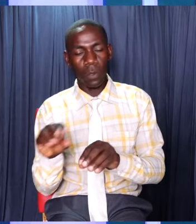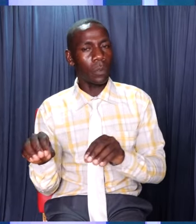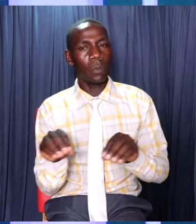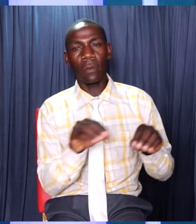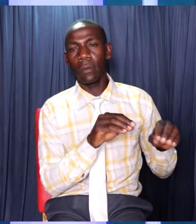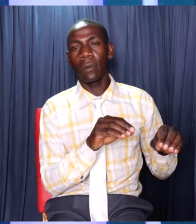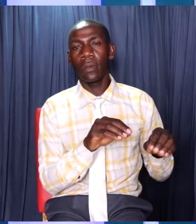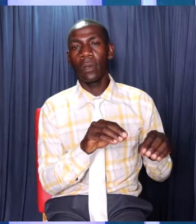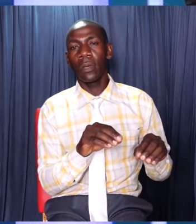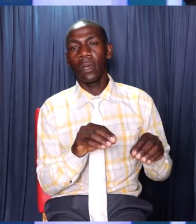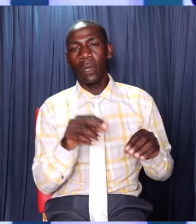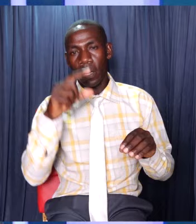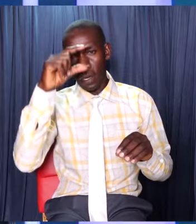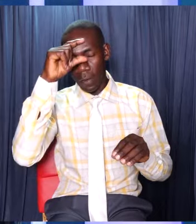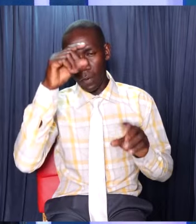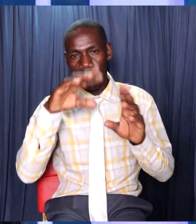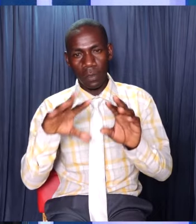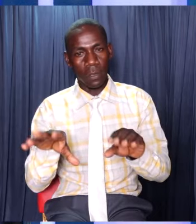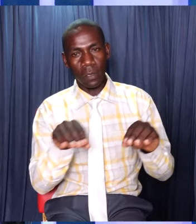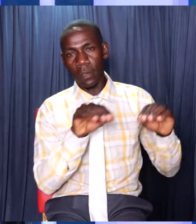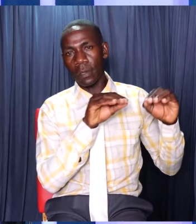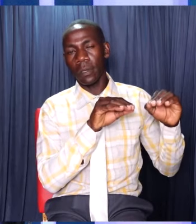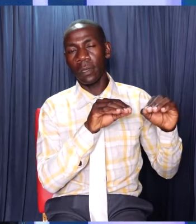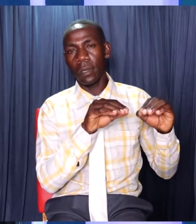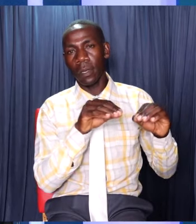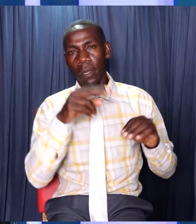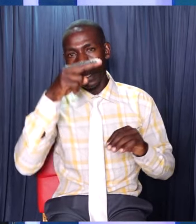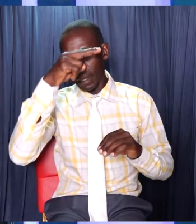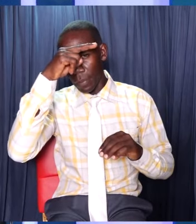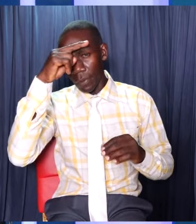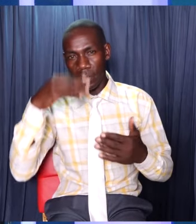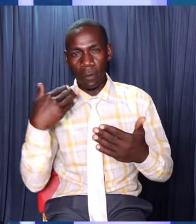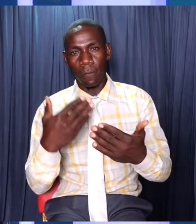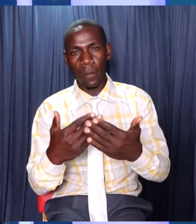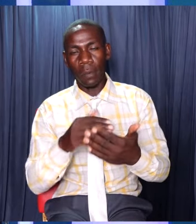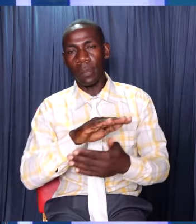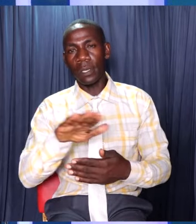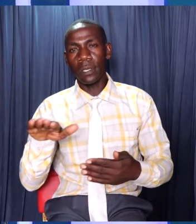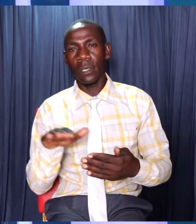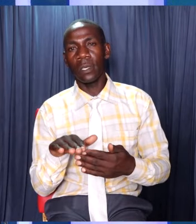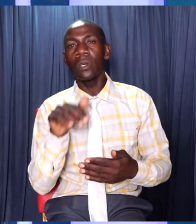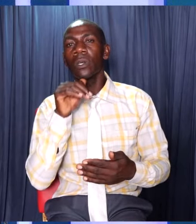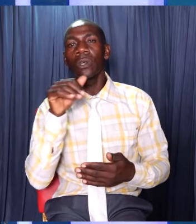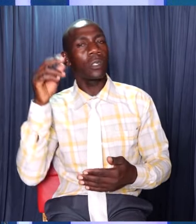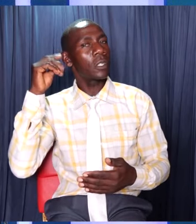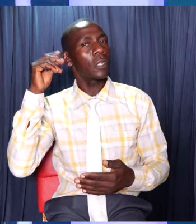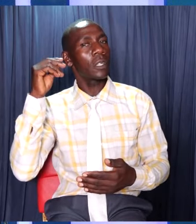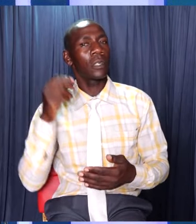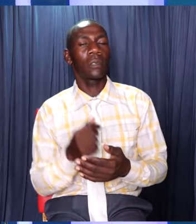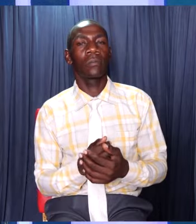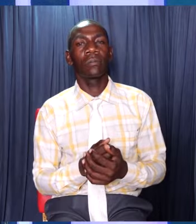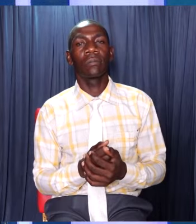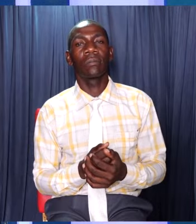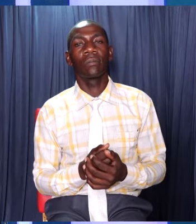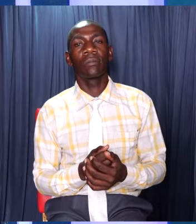you had the soldiers ana nyumba ya serikali ananyang'anywa. You have the government house you'll be denied. Maana wewe umefika mahali. Because you've got to a place. Usikilizi. You no longer listen.